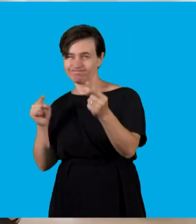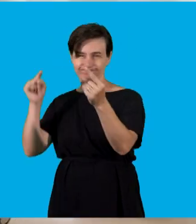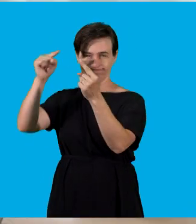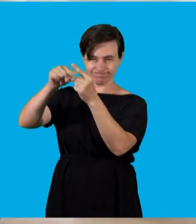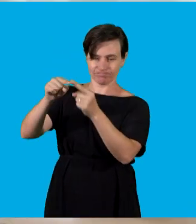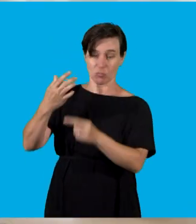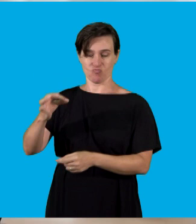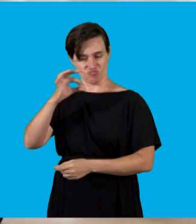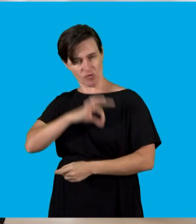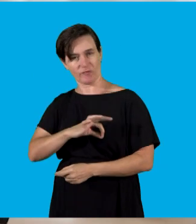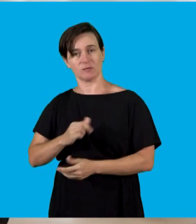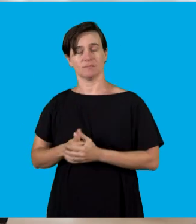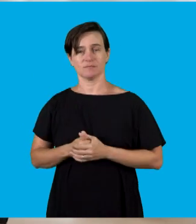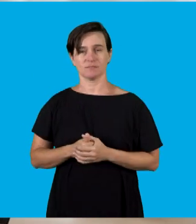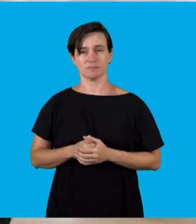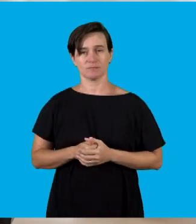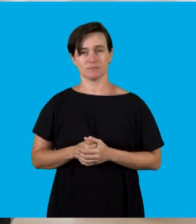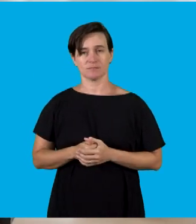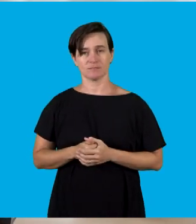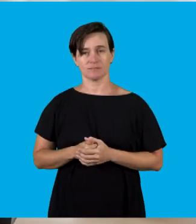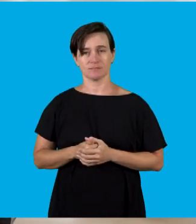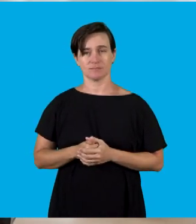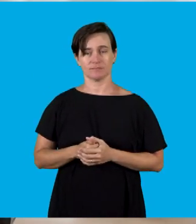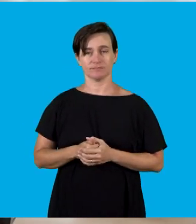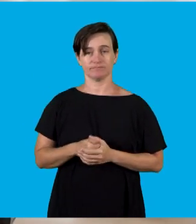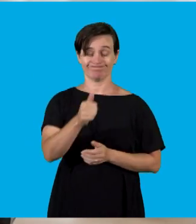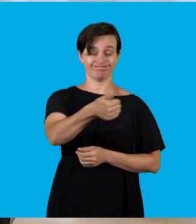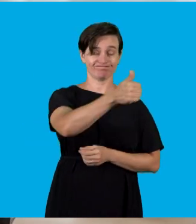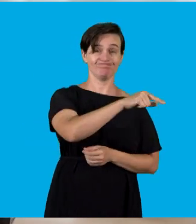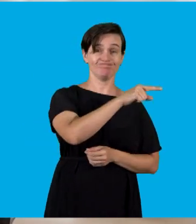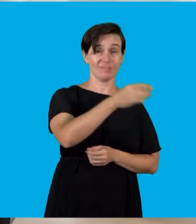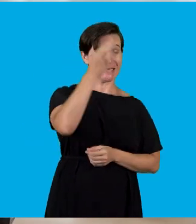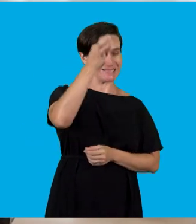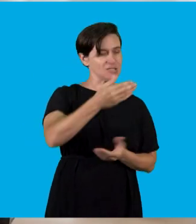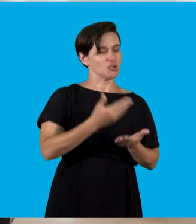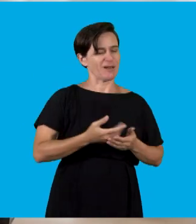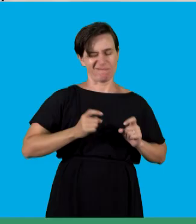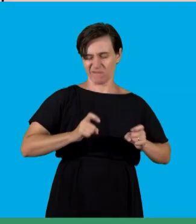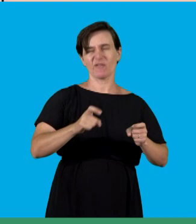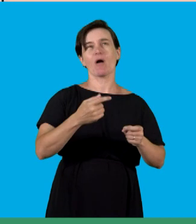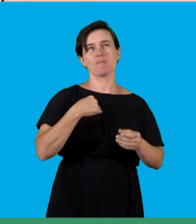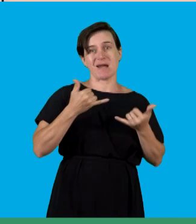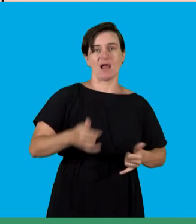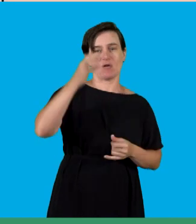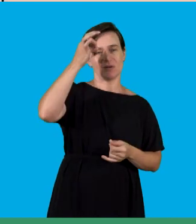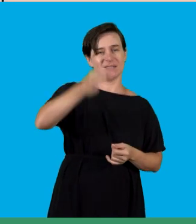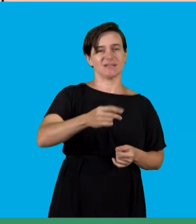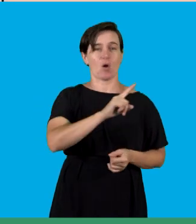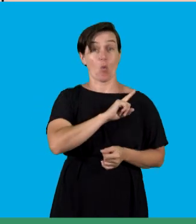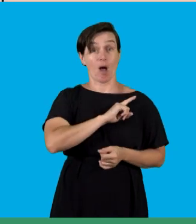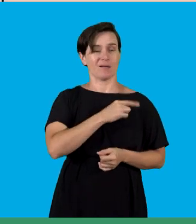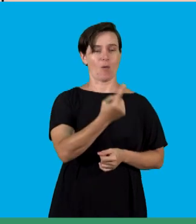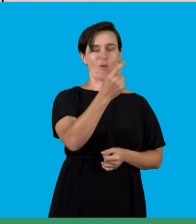to make a profit for themselves. Decisions can be taken quickly in a sole trader since it is